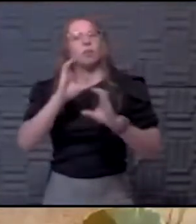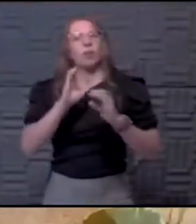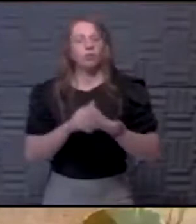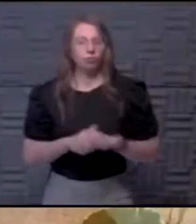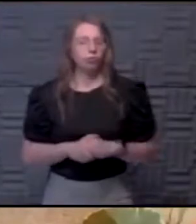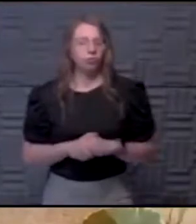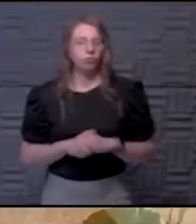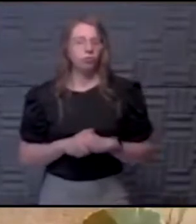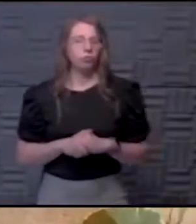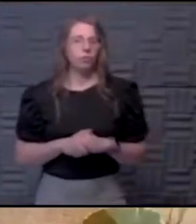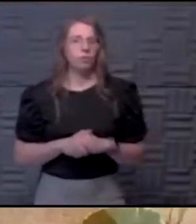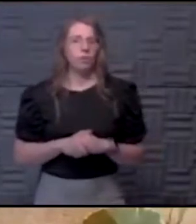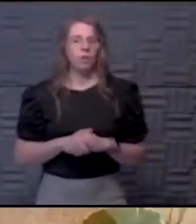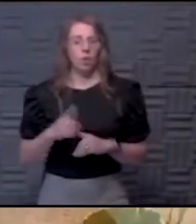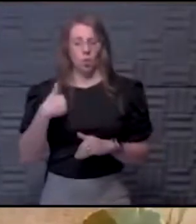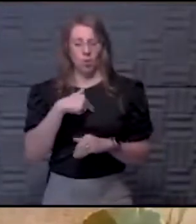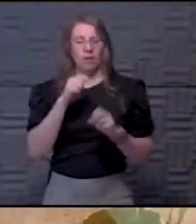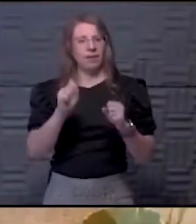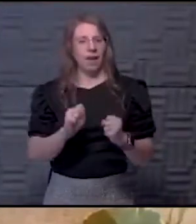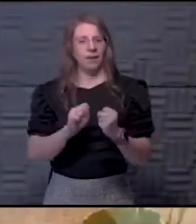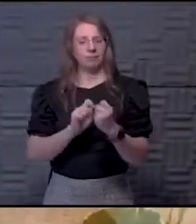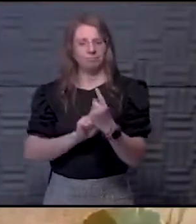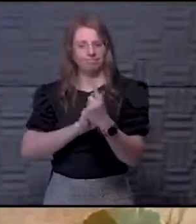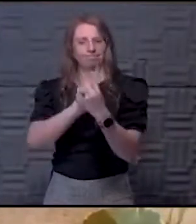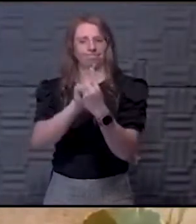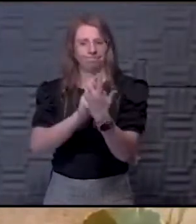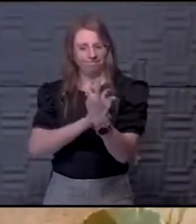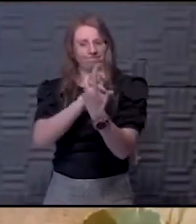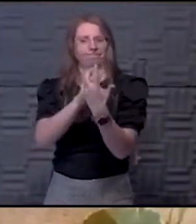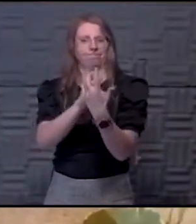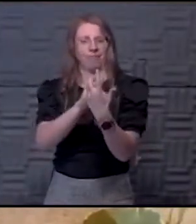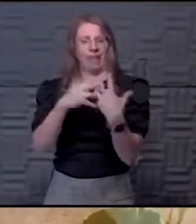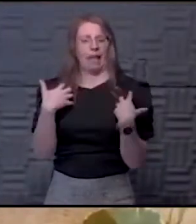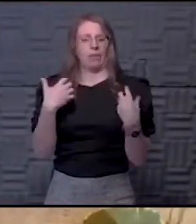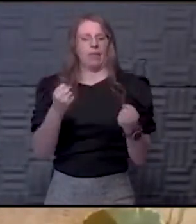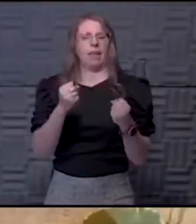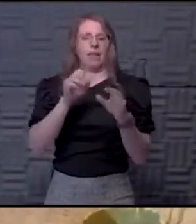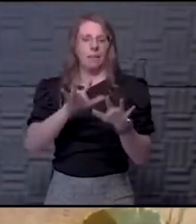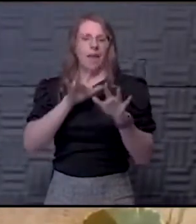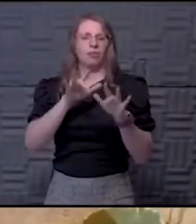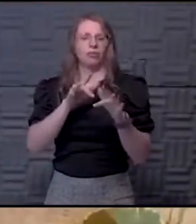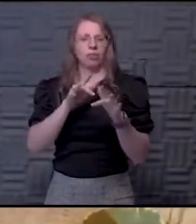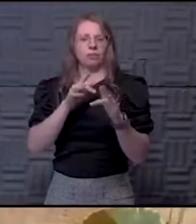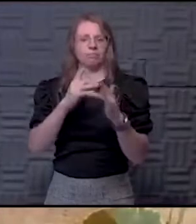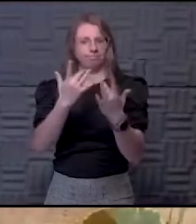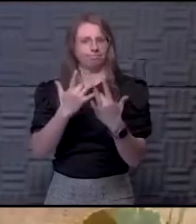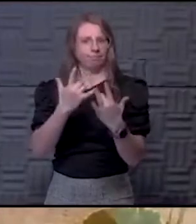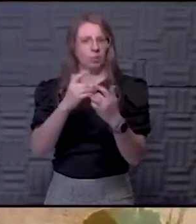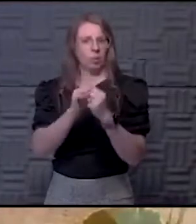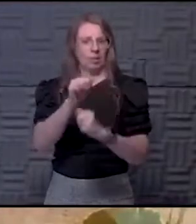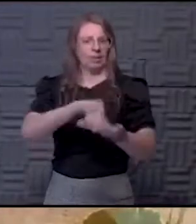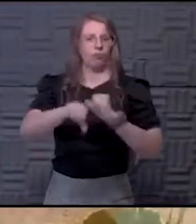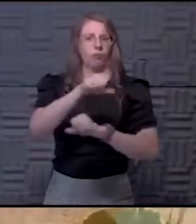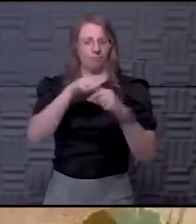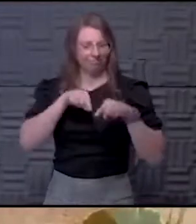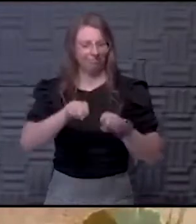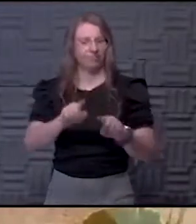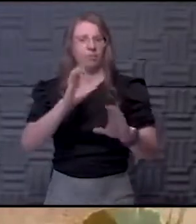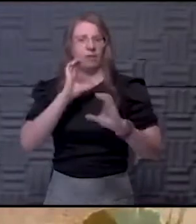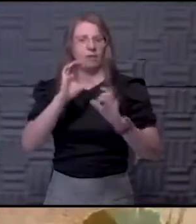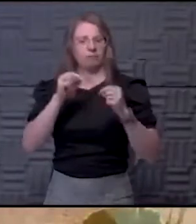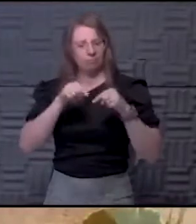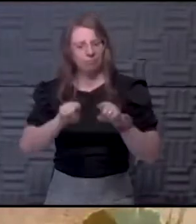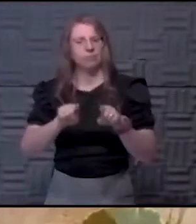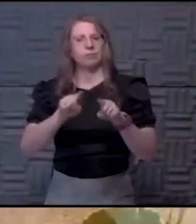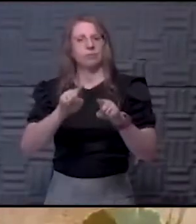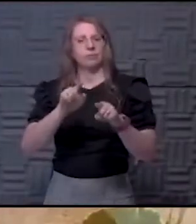we can just meet in a healthy and respectful and compassionate way with one another as we have conversations about the decisions